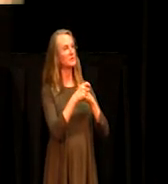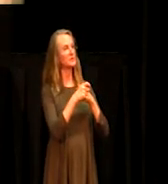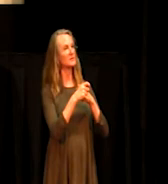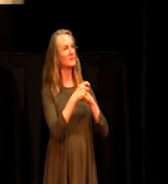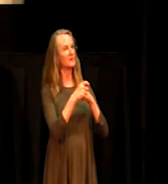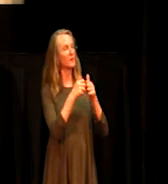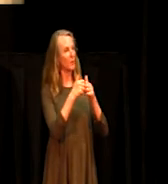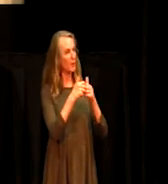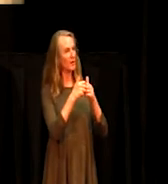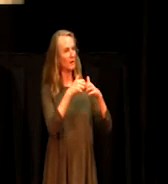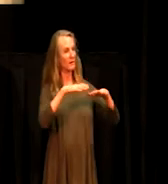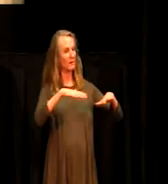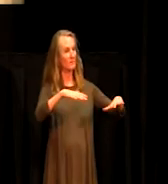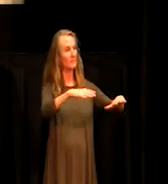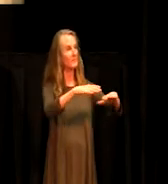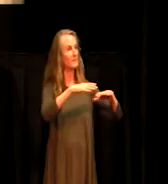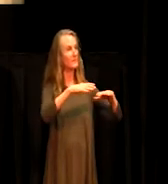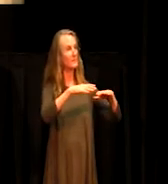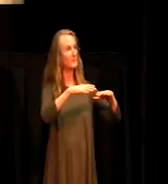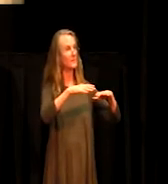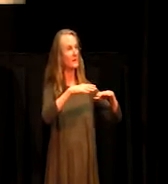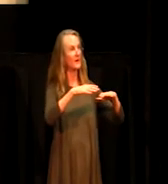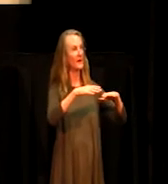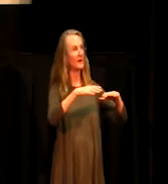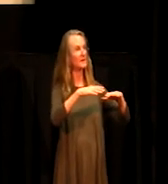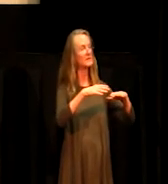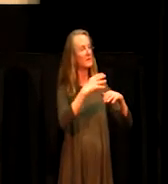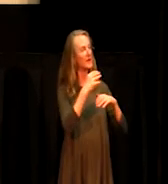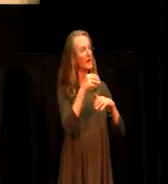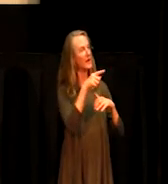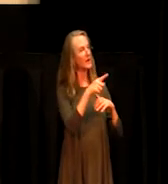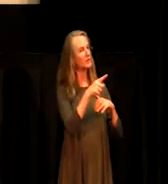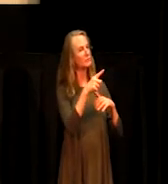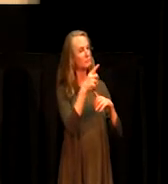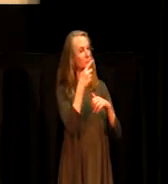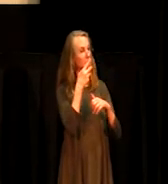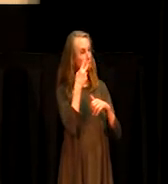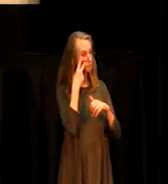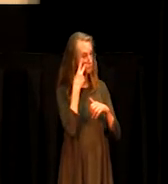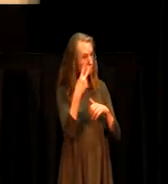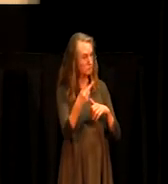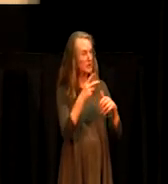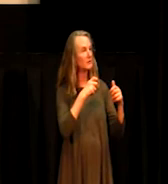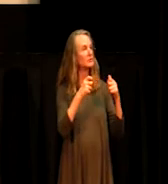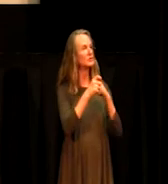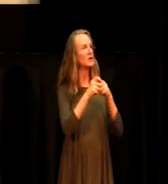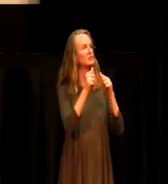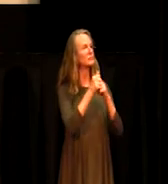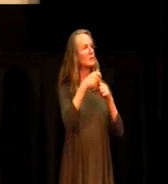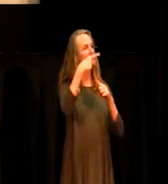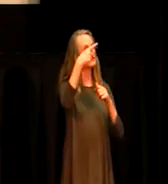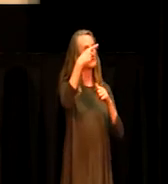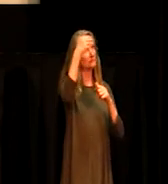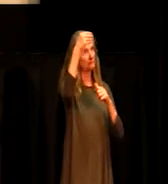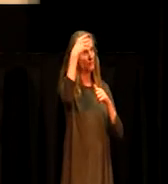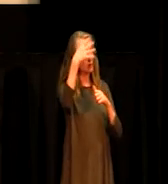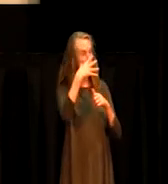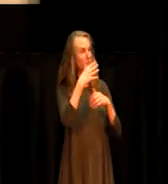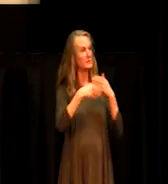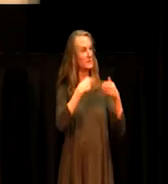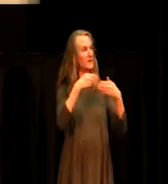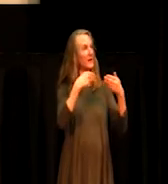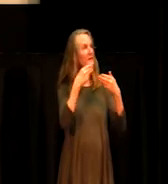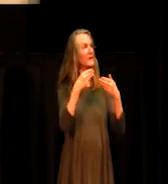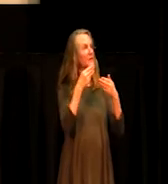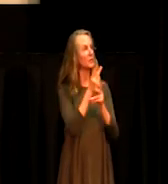in that land cover and you perceive a change in the photosynthetic production, it